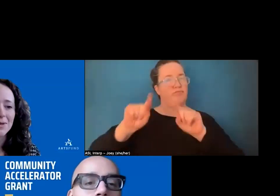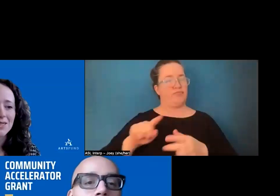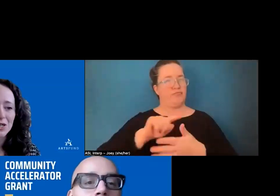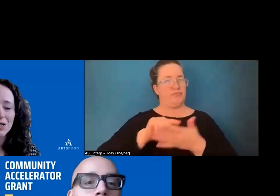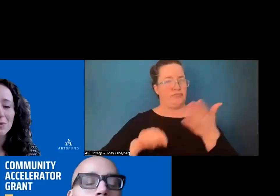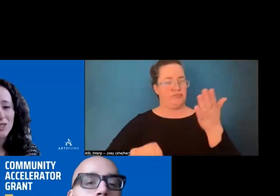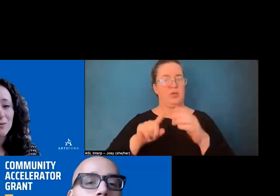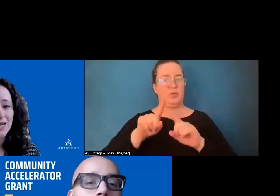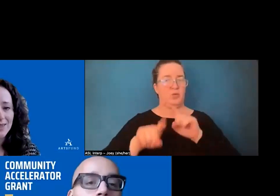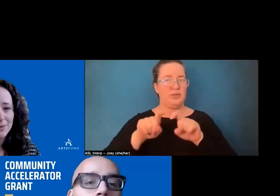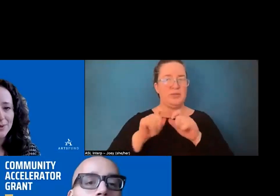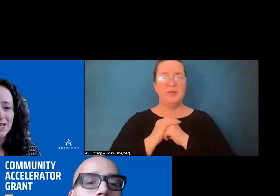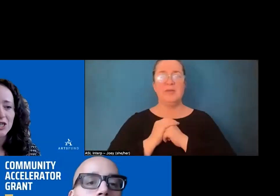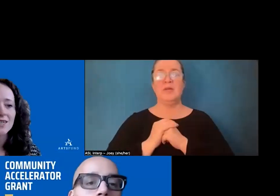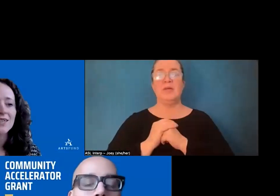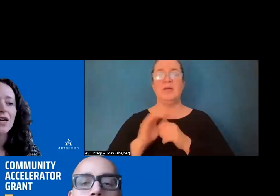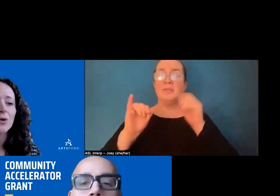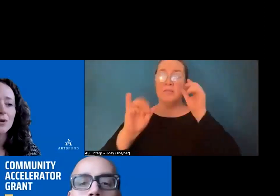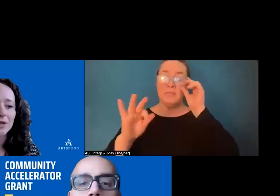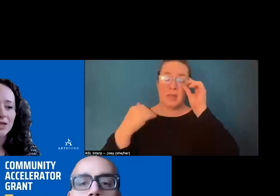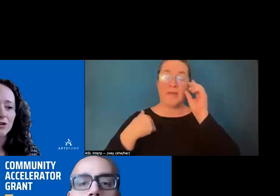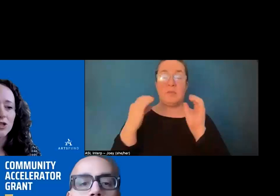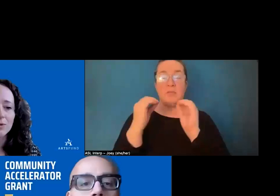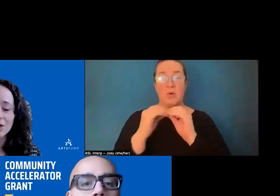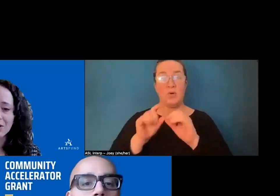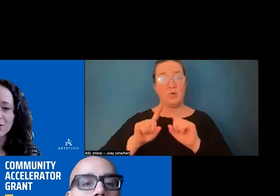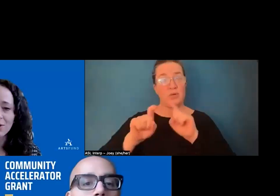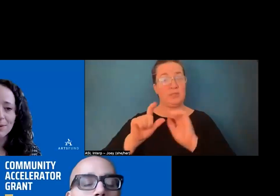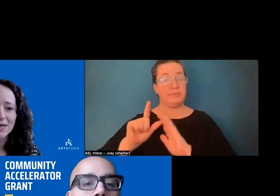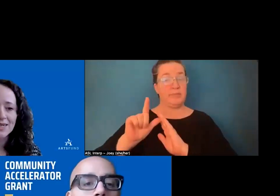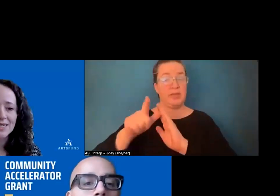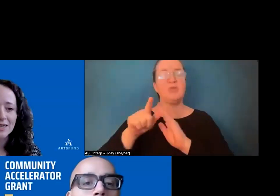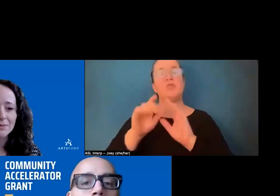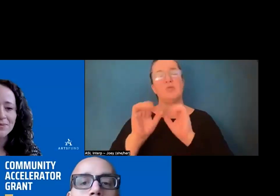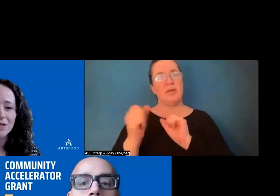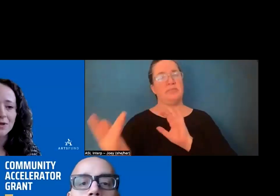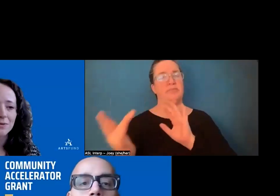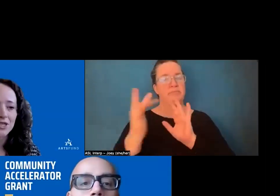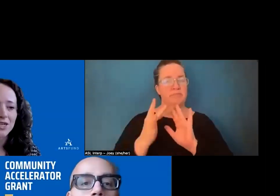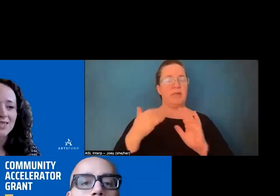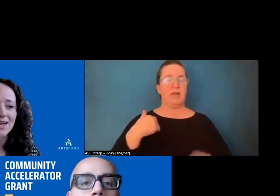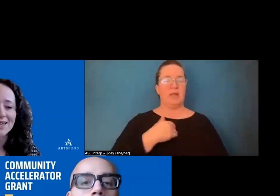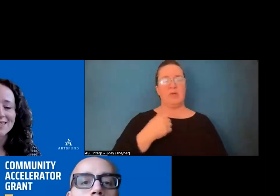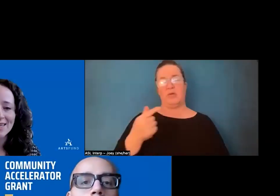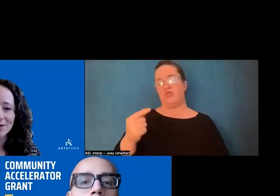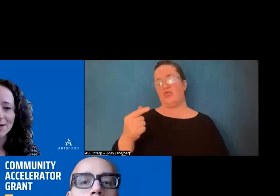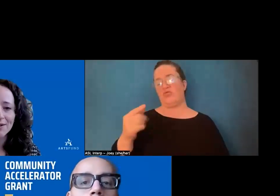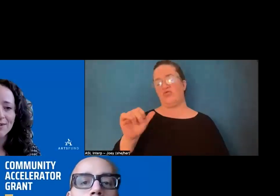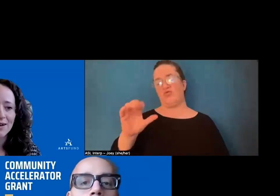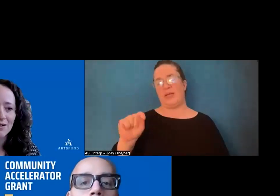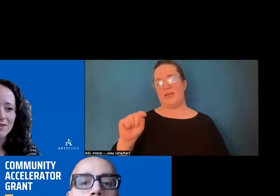time, but especially once you've begun the application, we really encourage you to reach out to our grant making team. You can reach us at